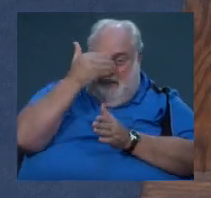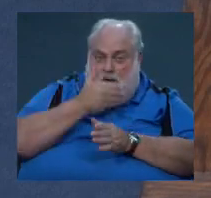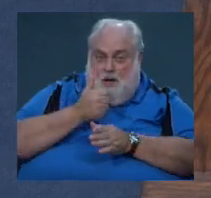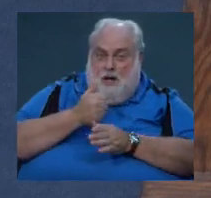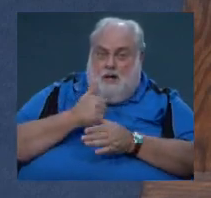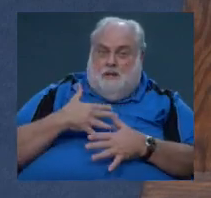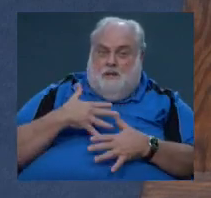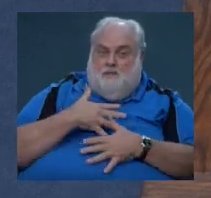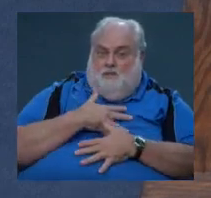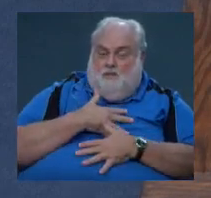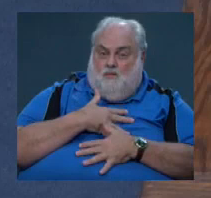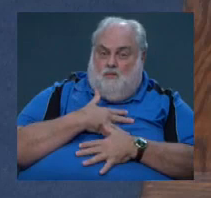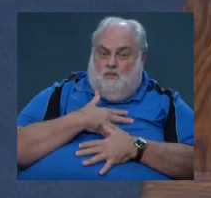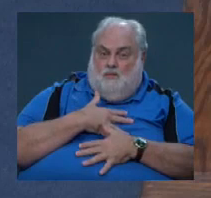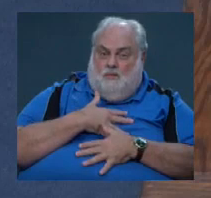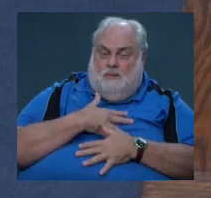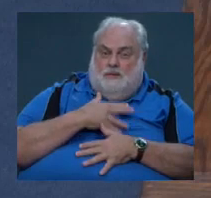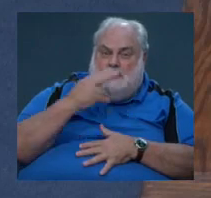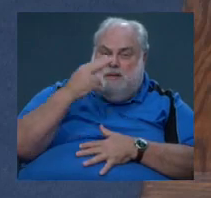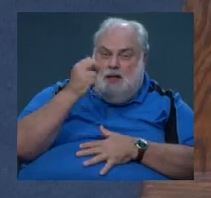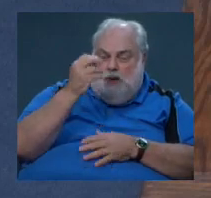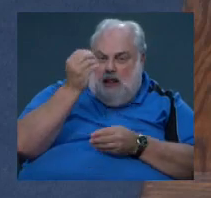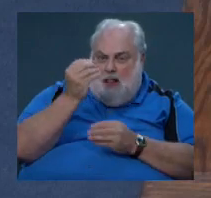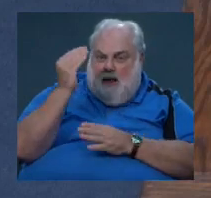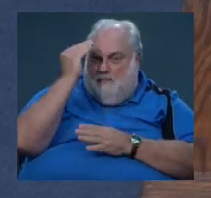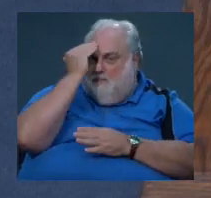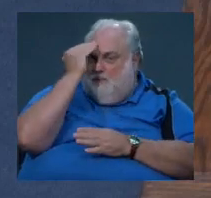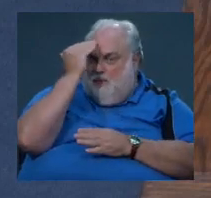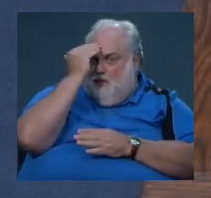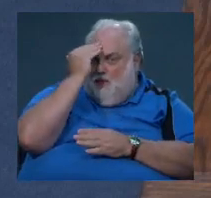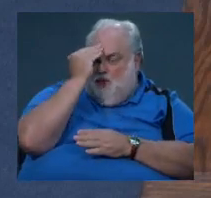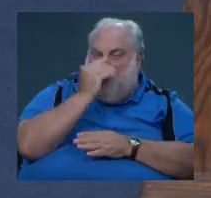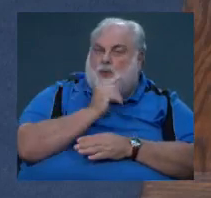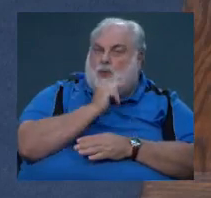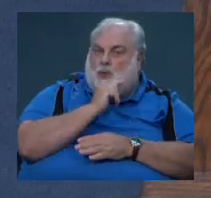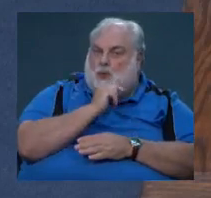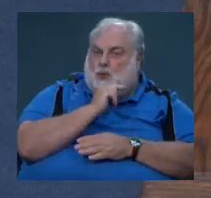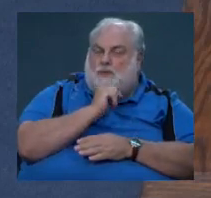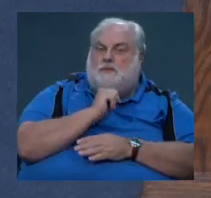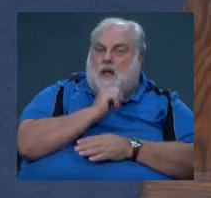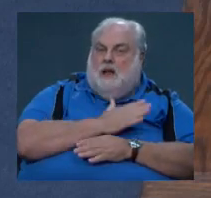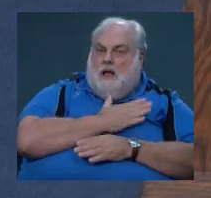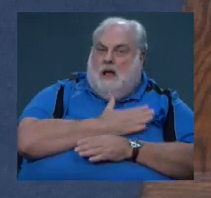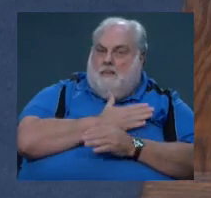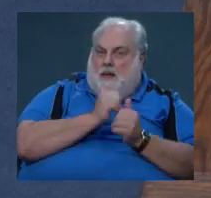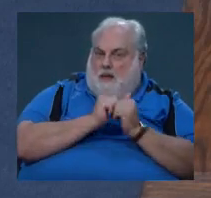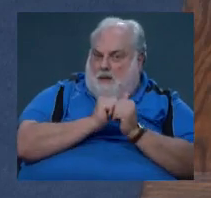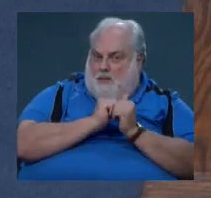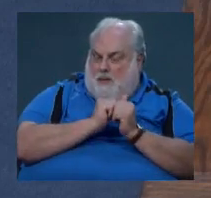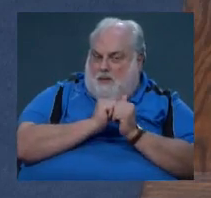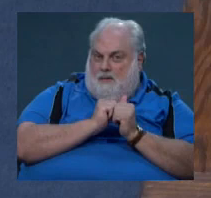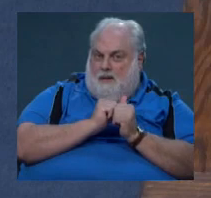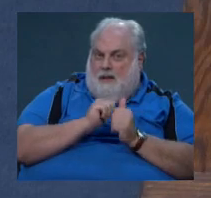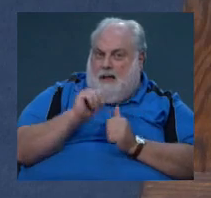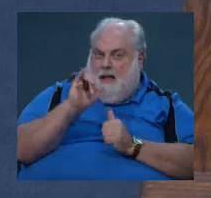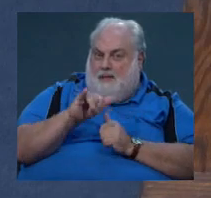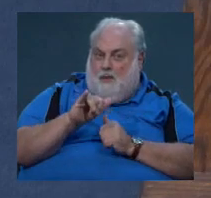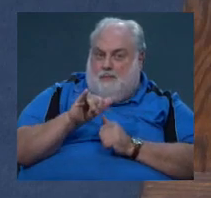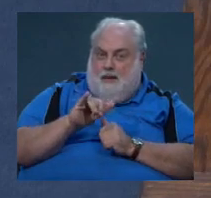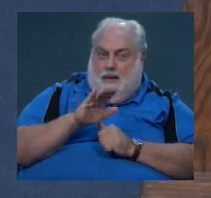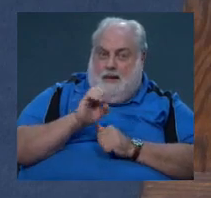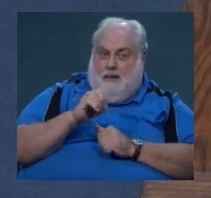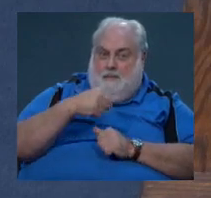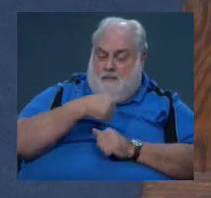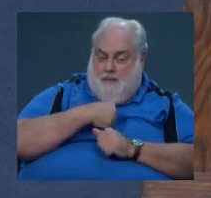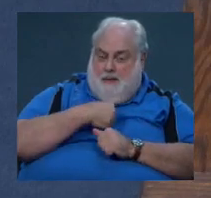because he would let them know who's unhappy with them. Well, that is me